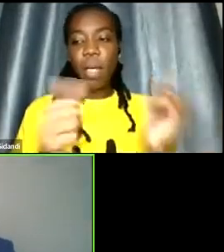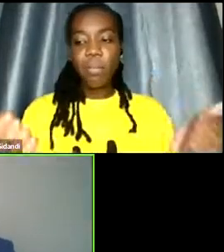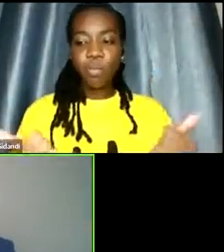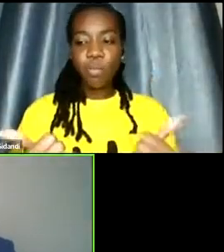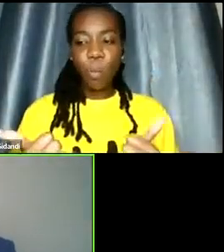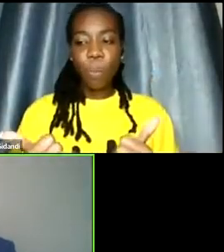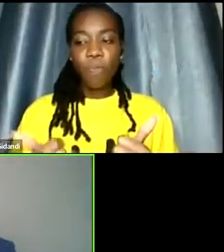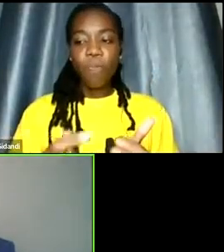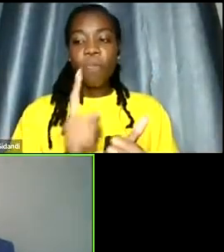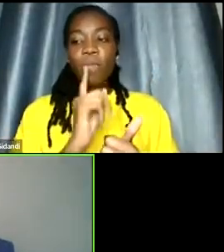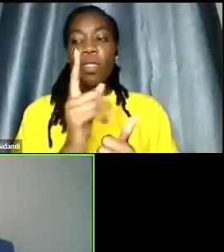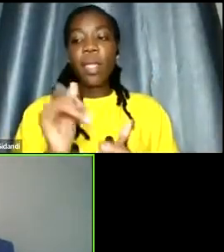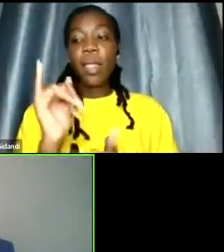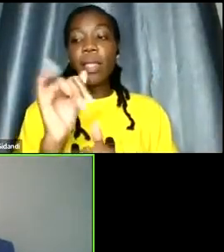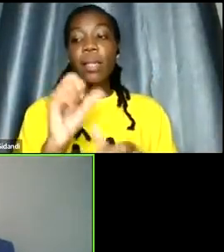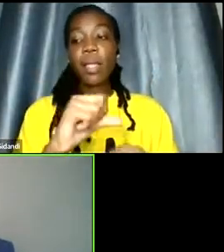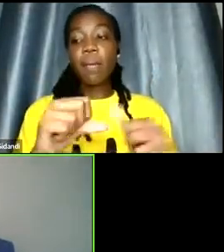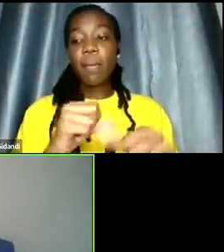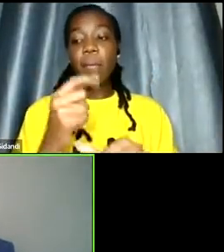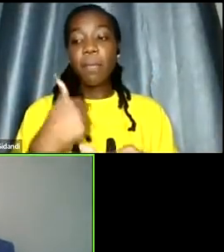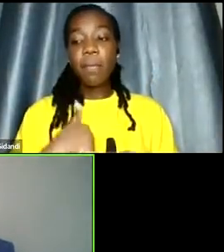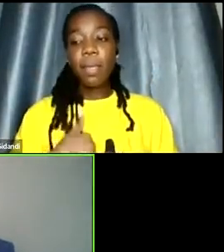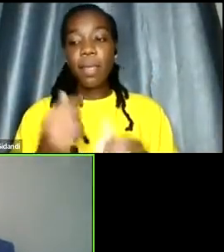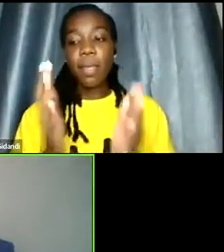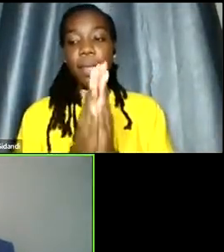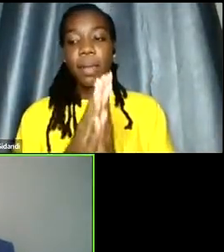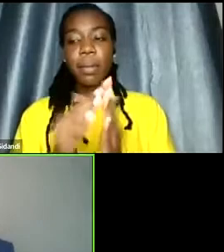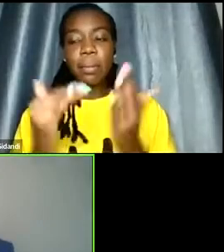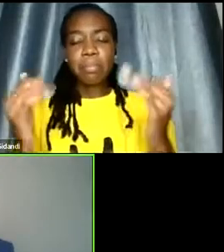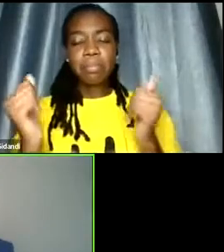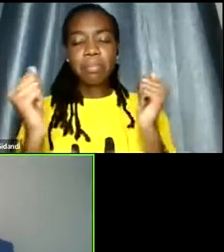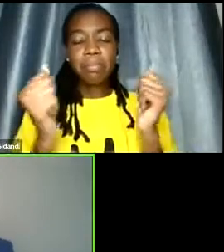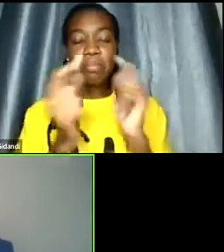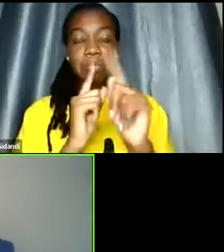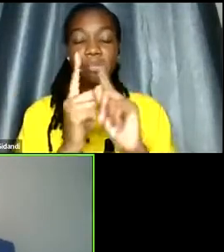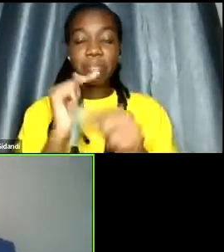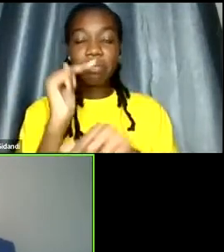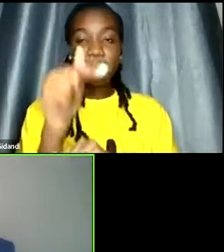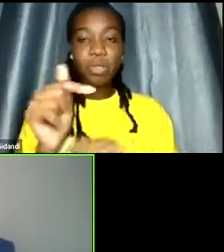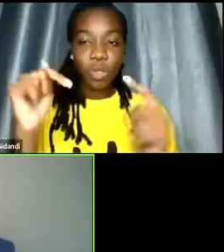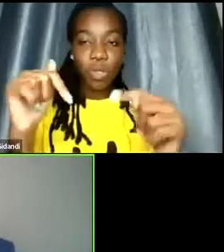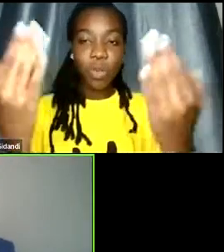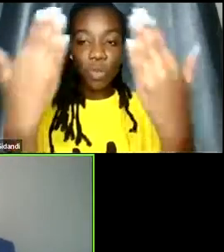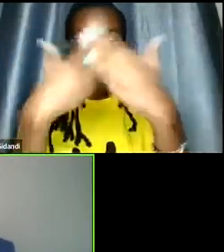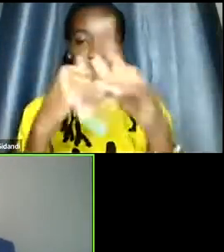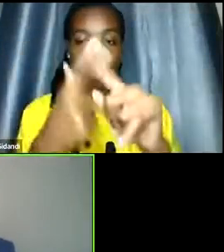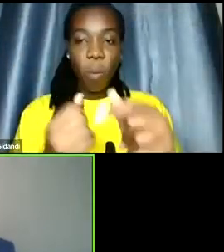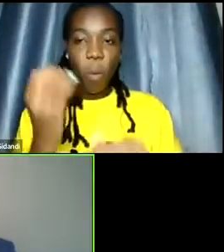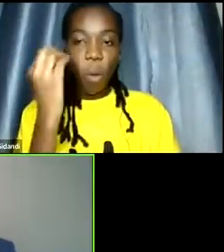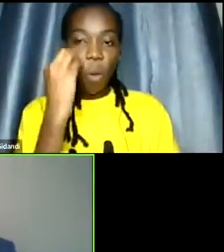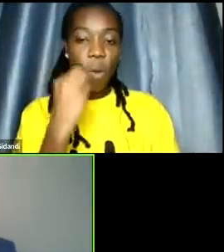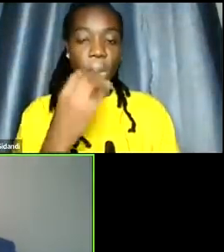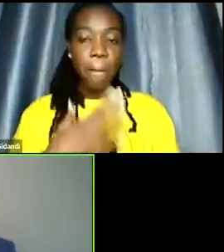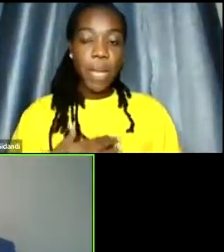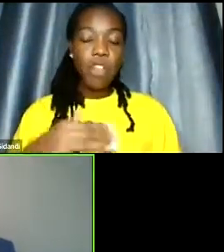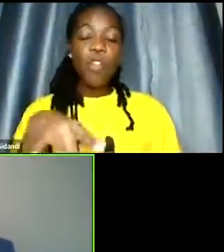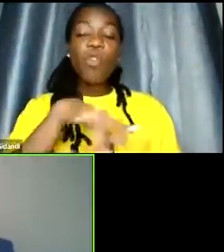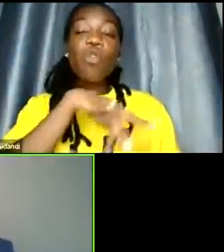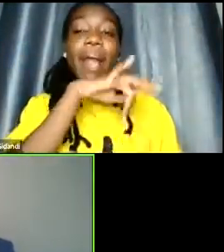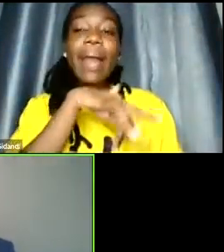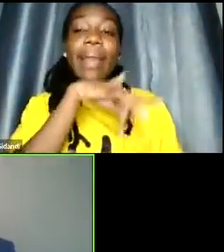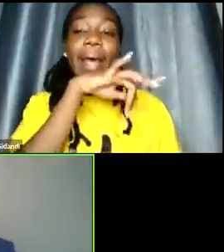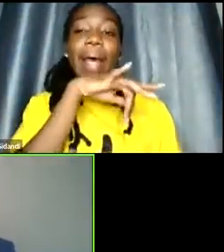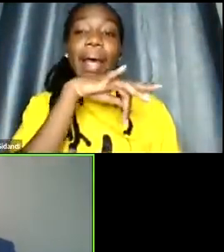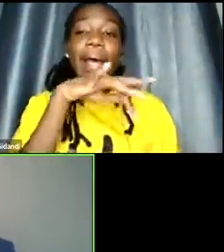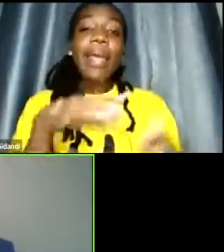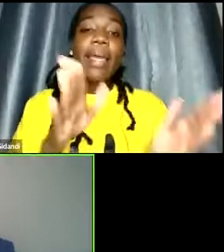that's about it. I'm excited to speak to you tonight, coming out of my home in Uganda, and